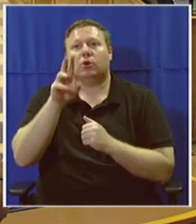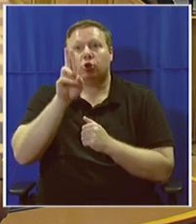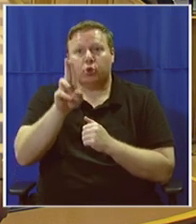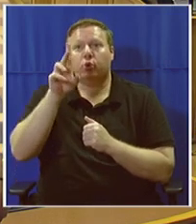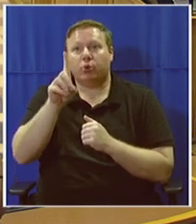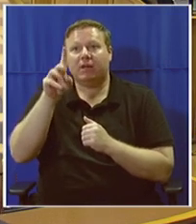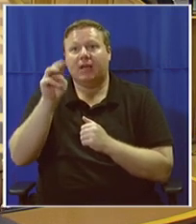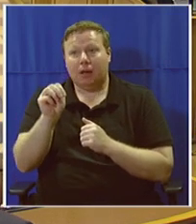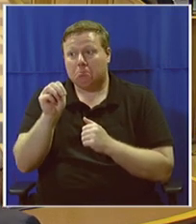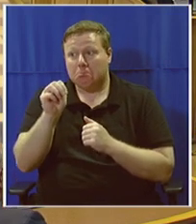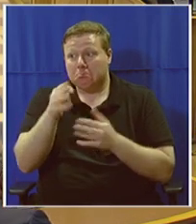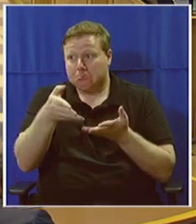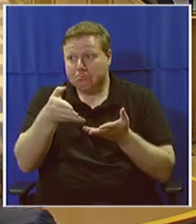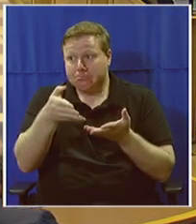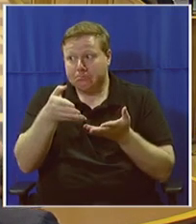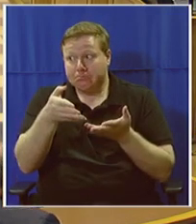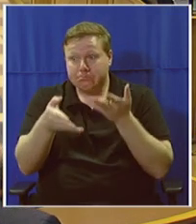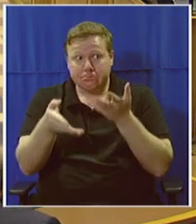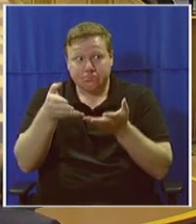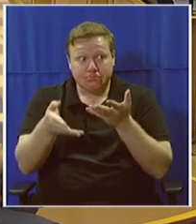Is UDM in the House?